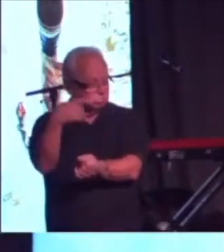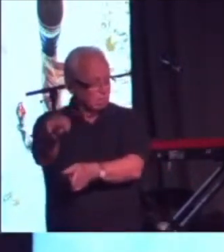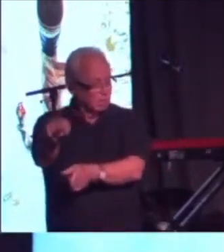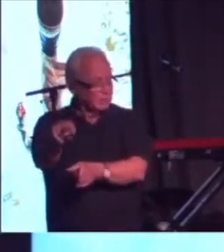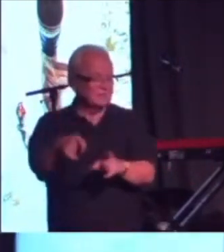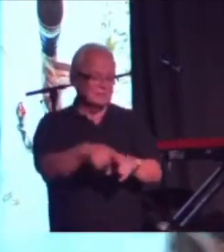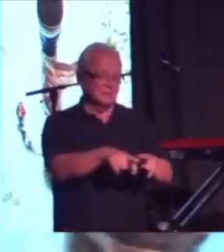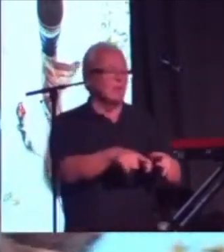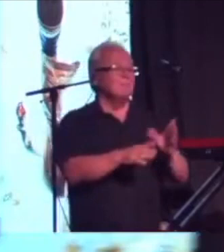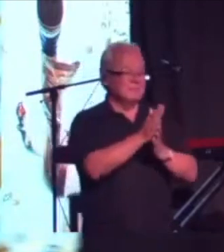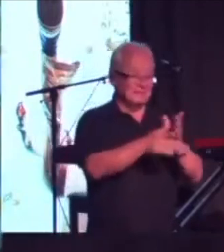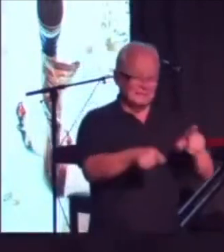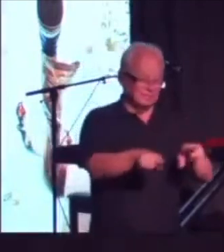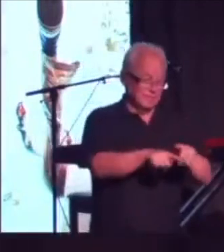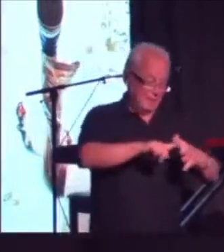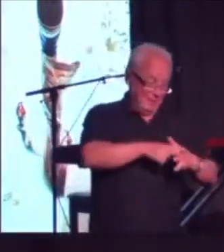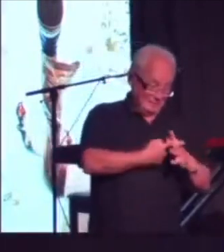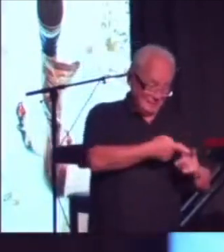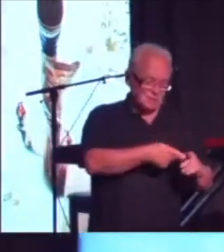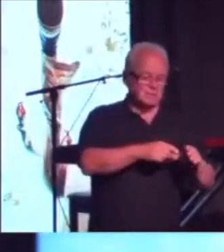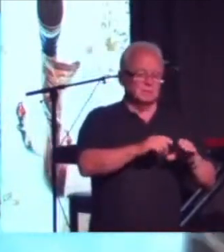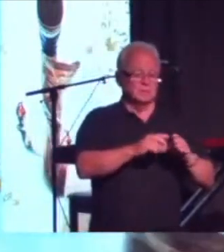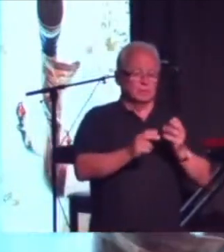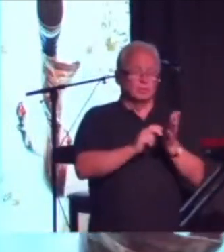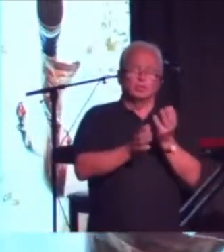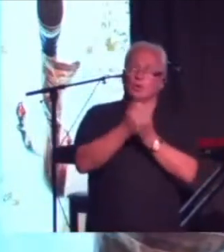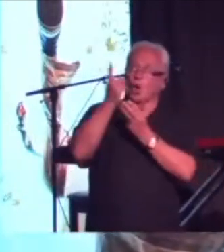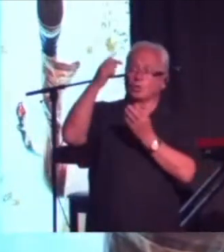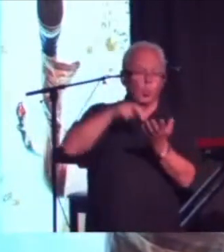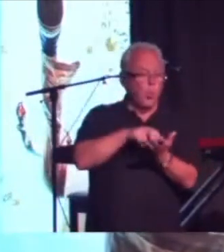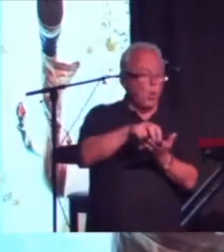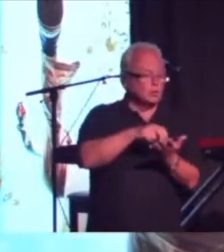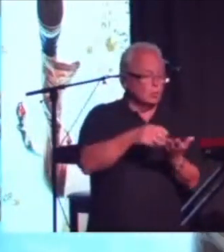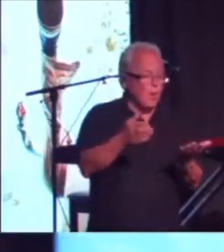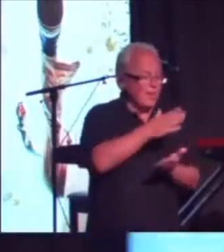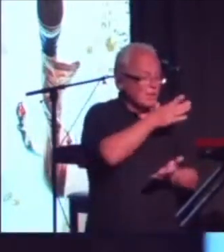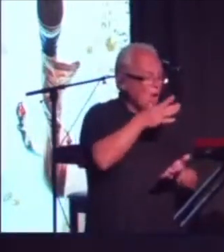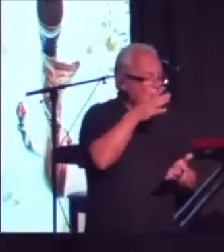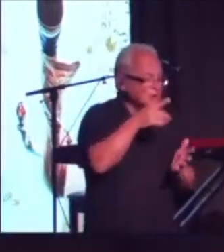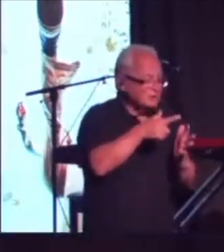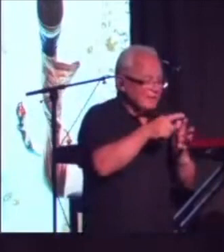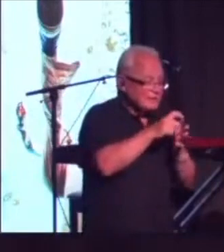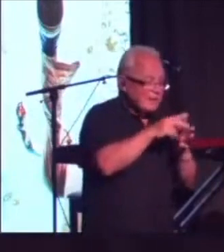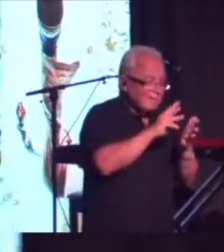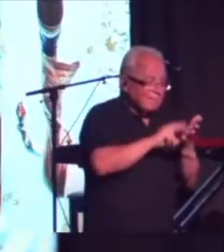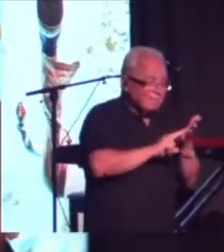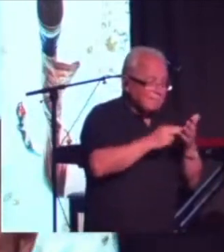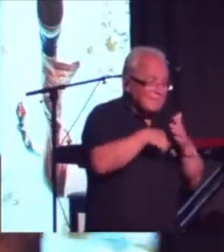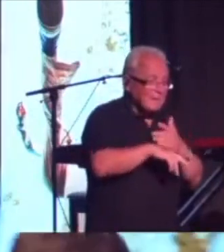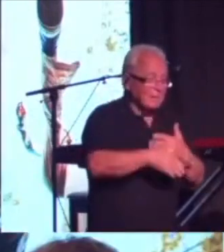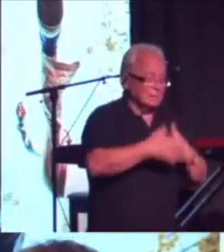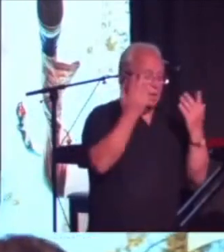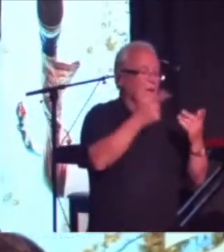for a friendship. Right in the beginning, the Bible says that God walked in the garden with Adam in the cool of the day. The metaphor was friendship. He walked with